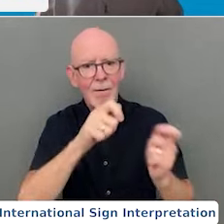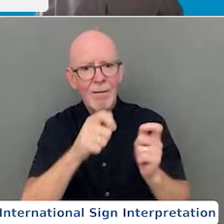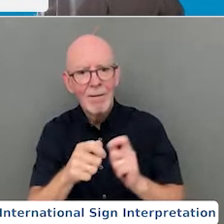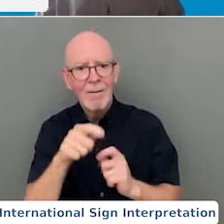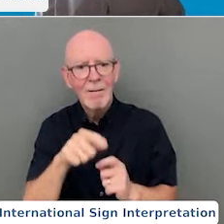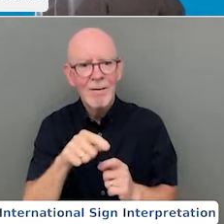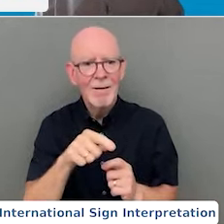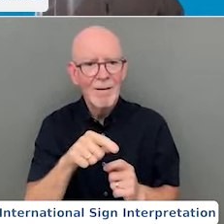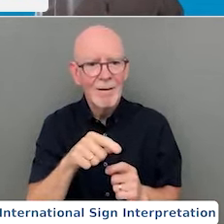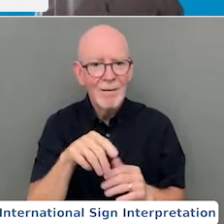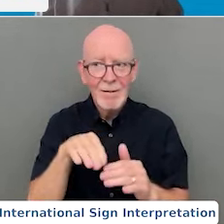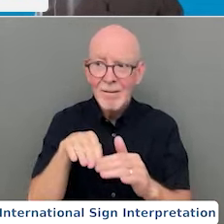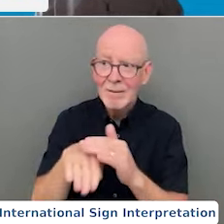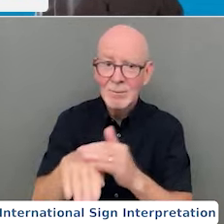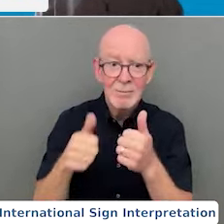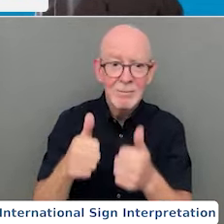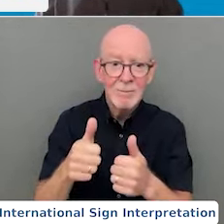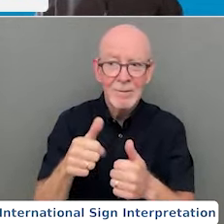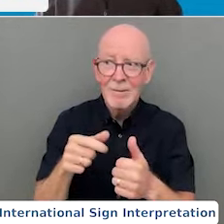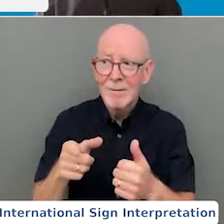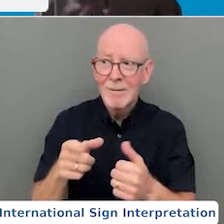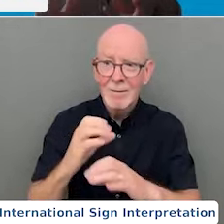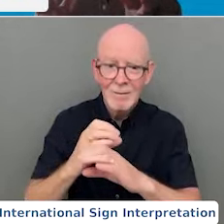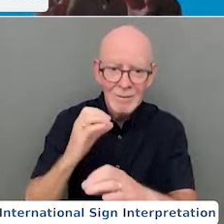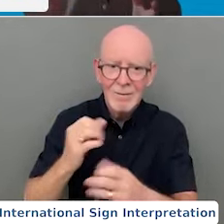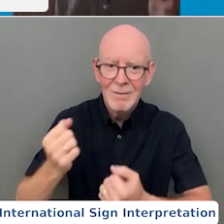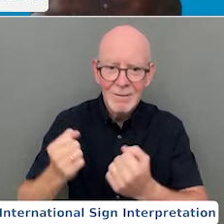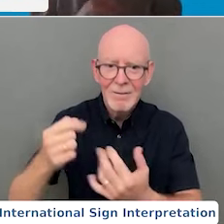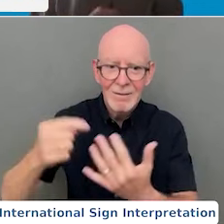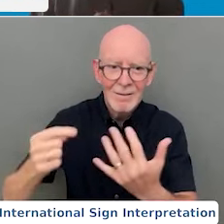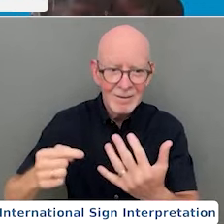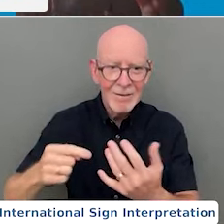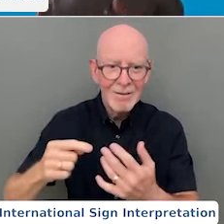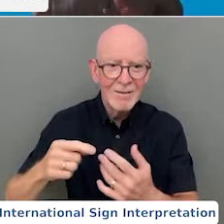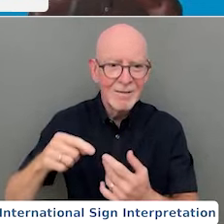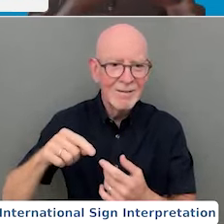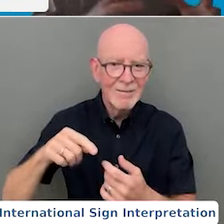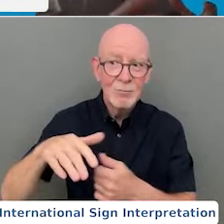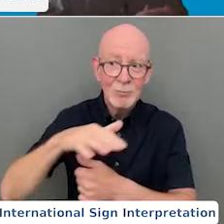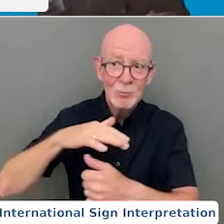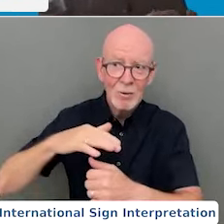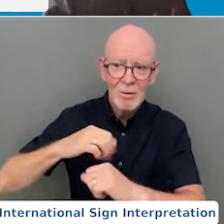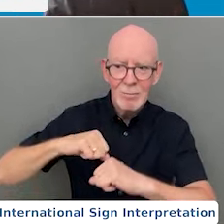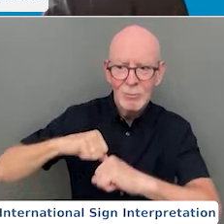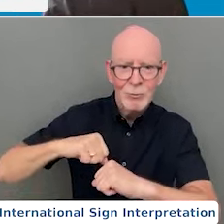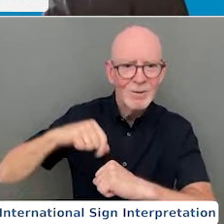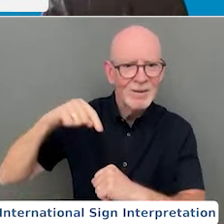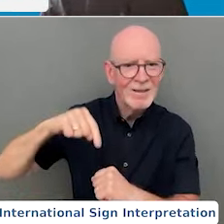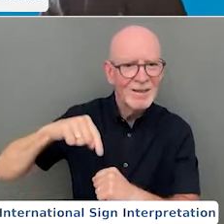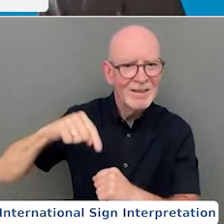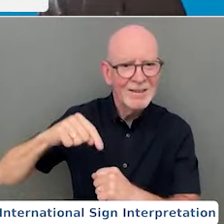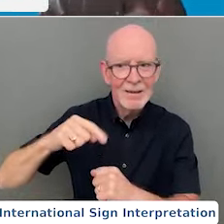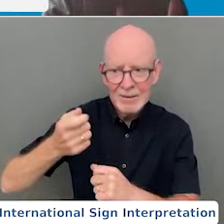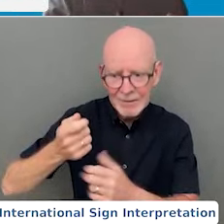such as free ride, for public transport. And the combination of those